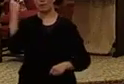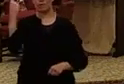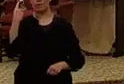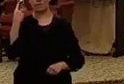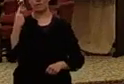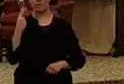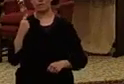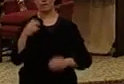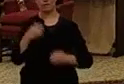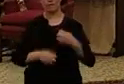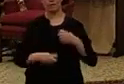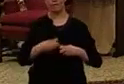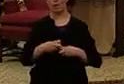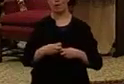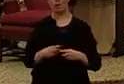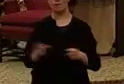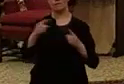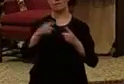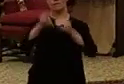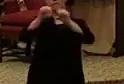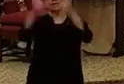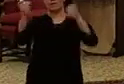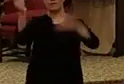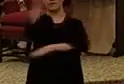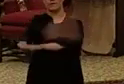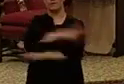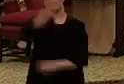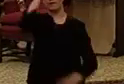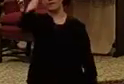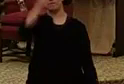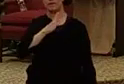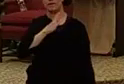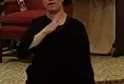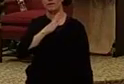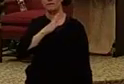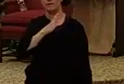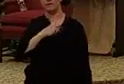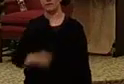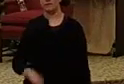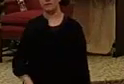And there wrestled with him until the breaking of day a man.